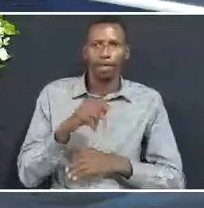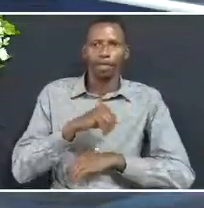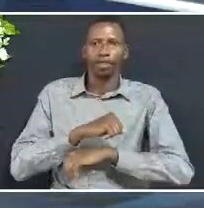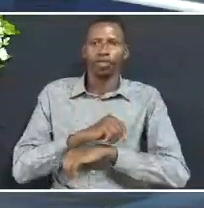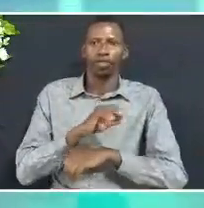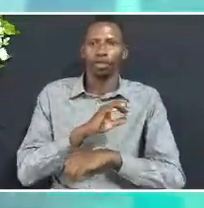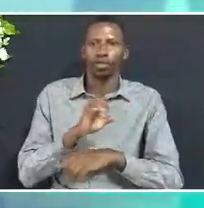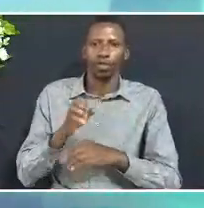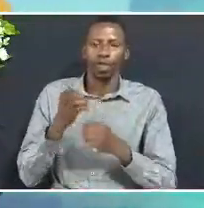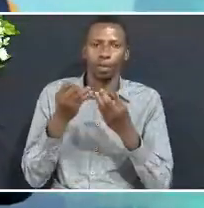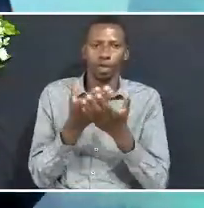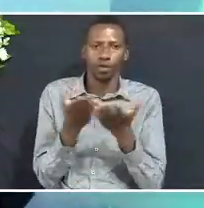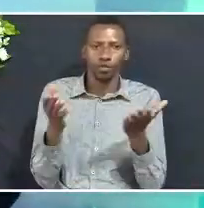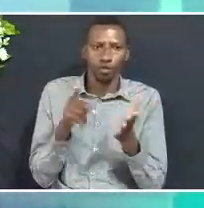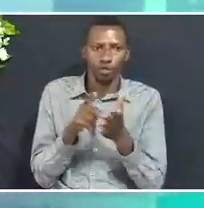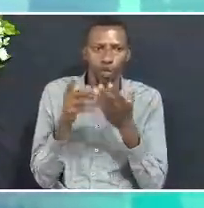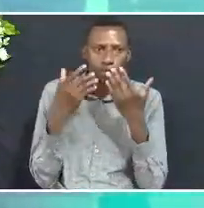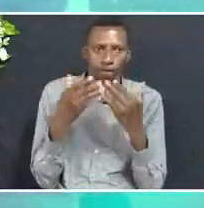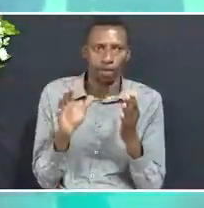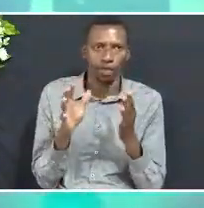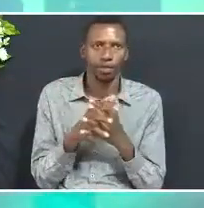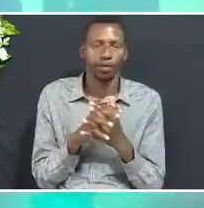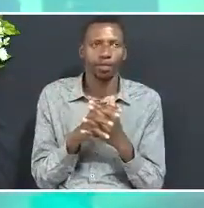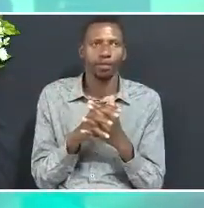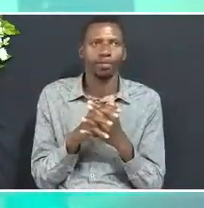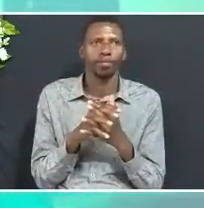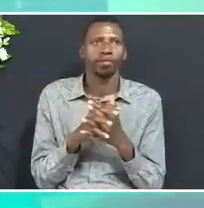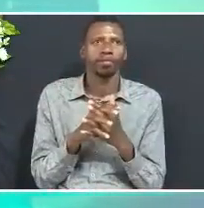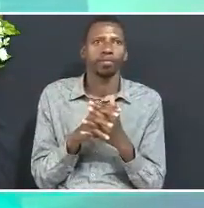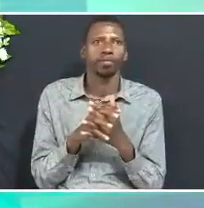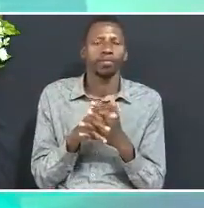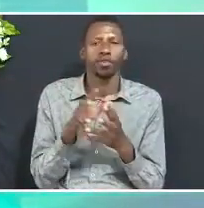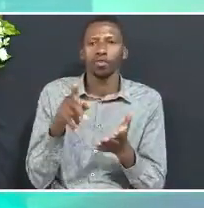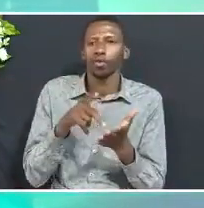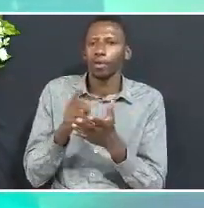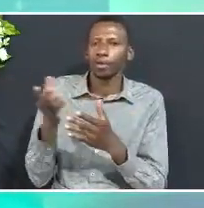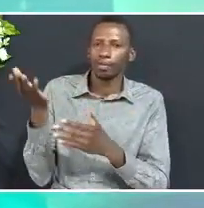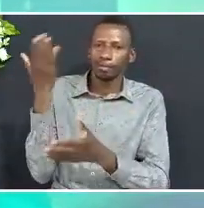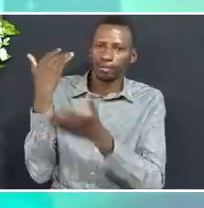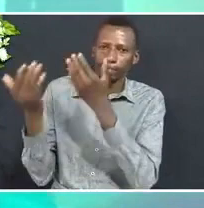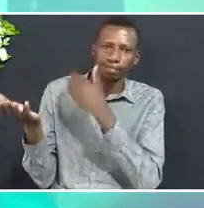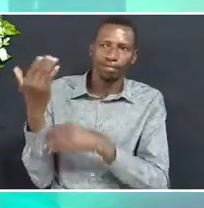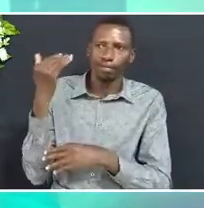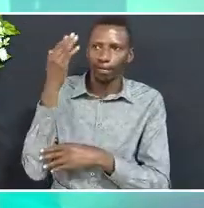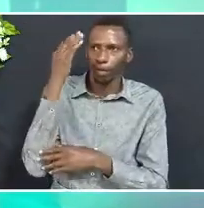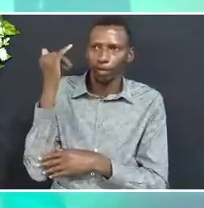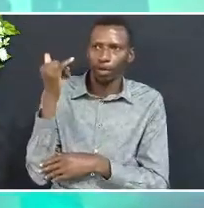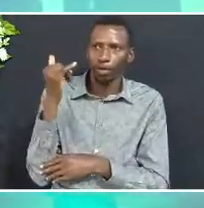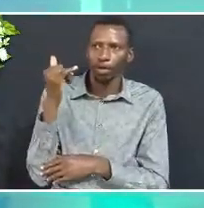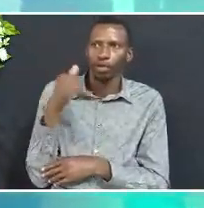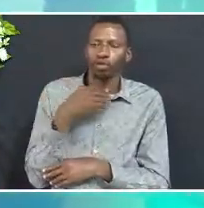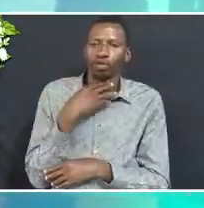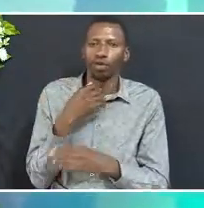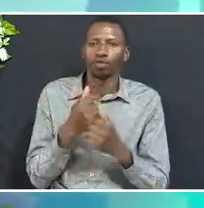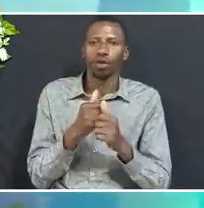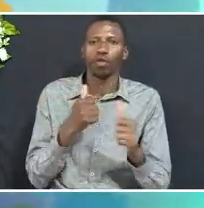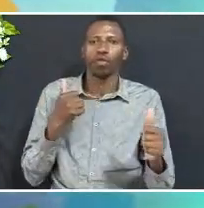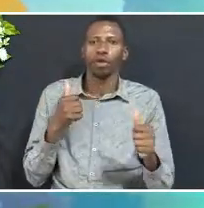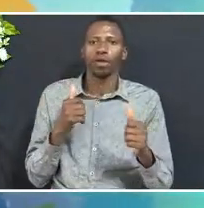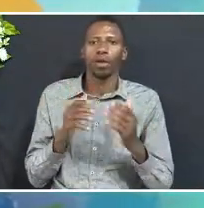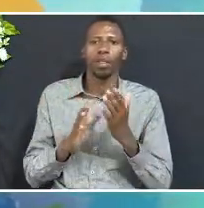many of you have already paid. You paid long time ago because you want to avoid the congestion, isn't